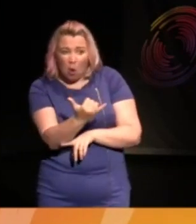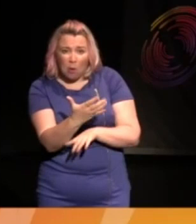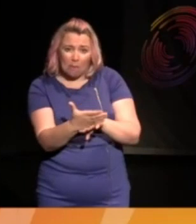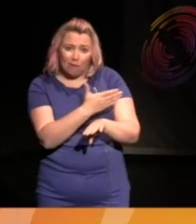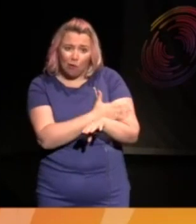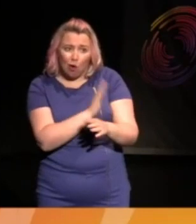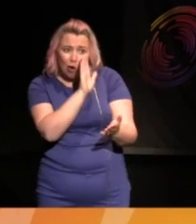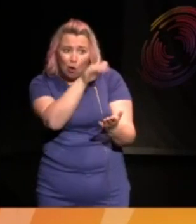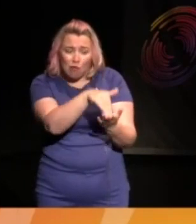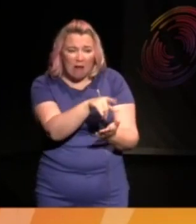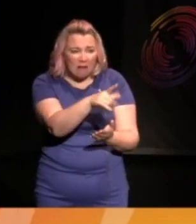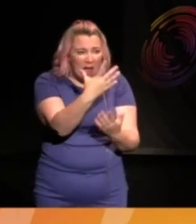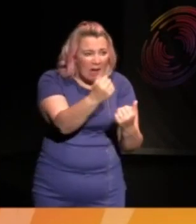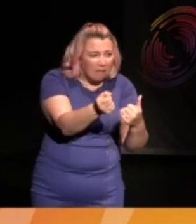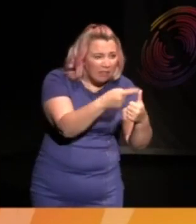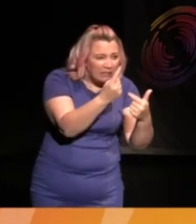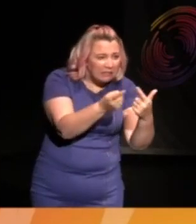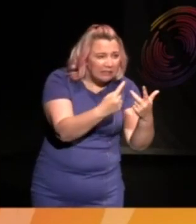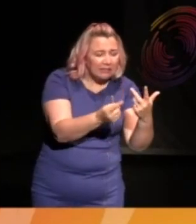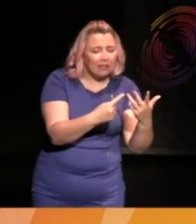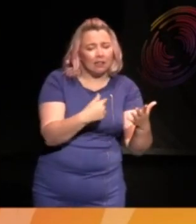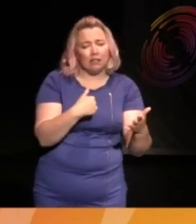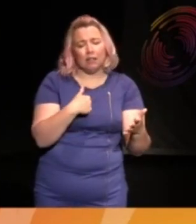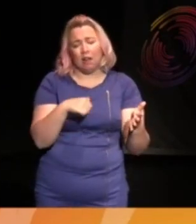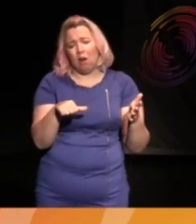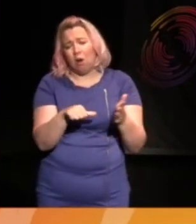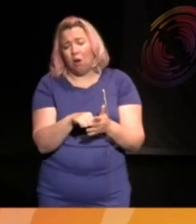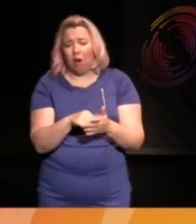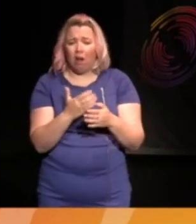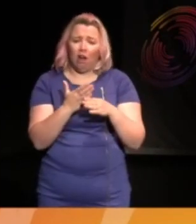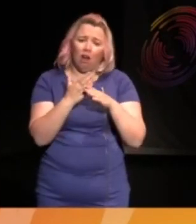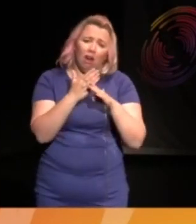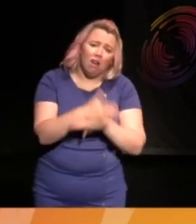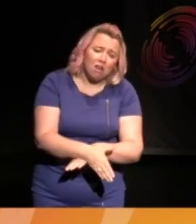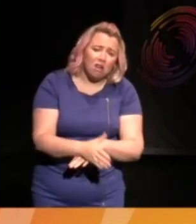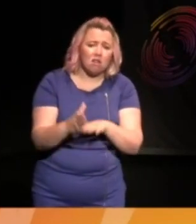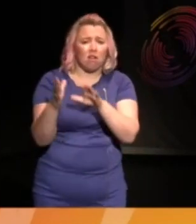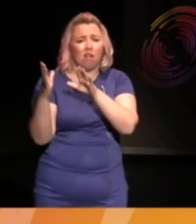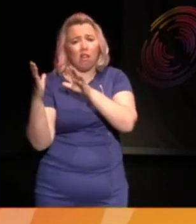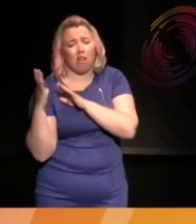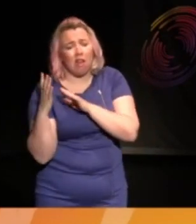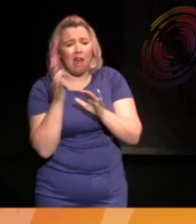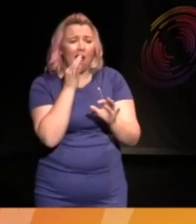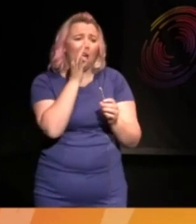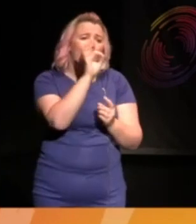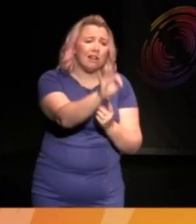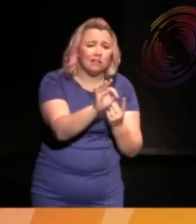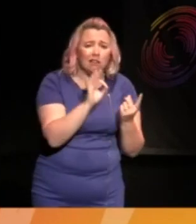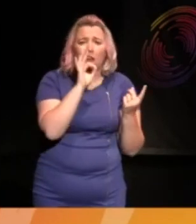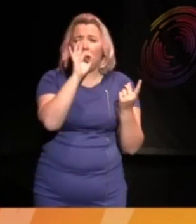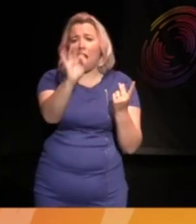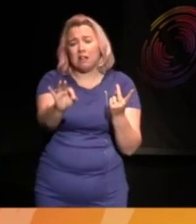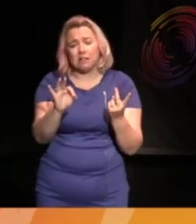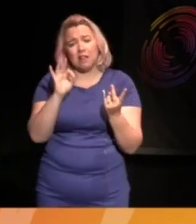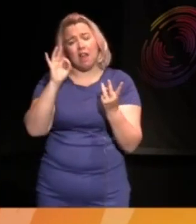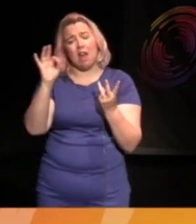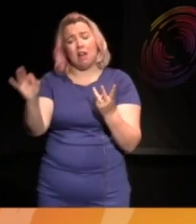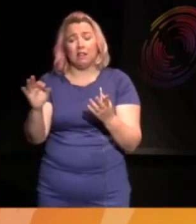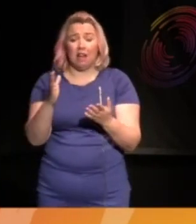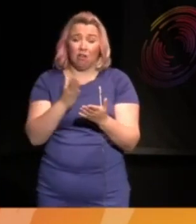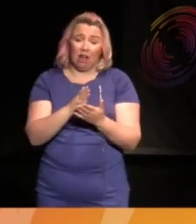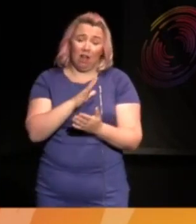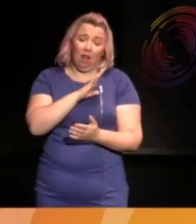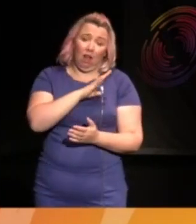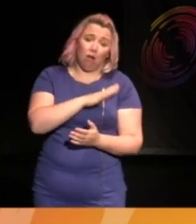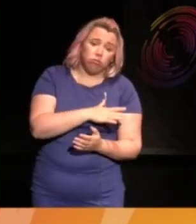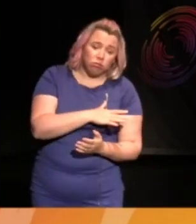access? It gets harder every time to ask for that, and you have to have a really good